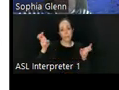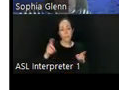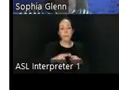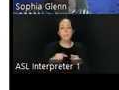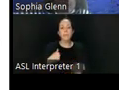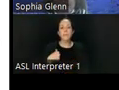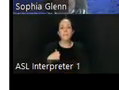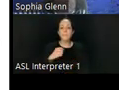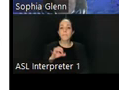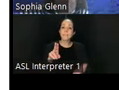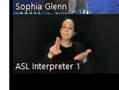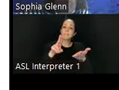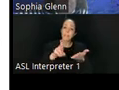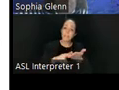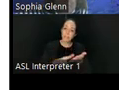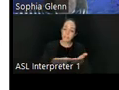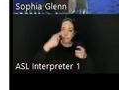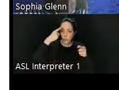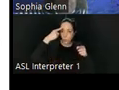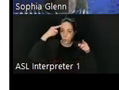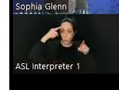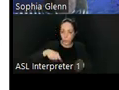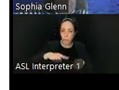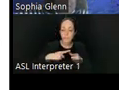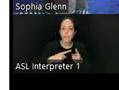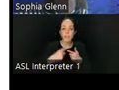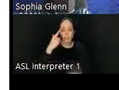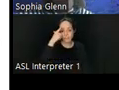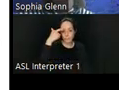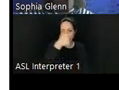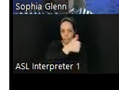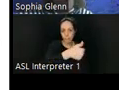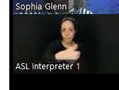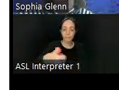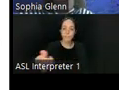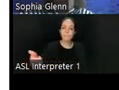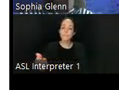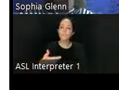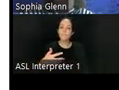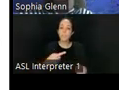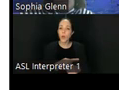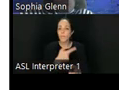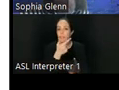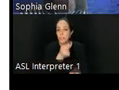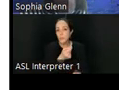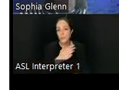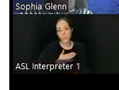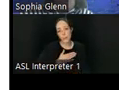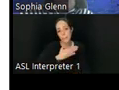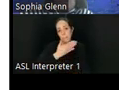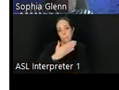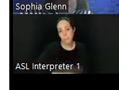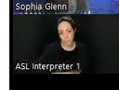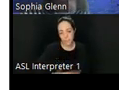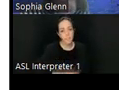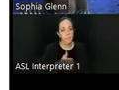and they leave that up to you to make sure that you don't do that. So that's why I was saying you know, when you sign that agreement,